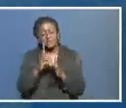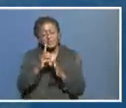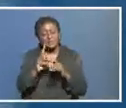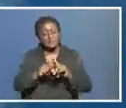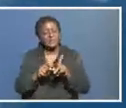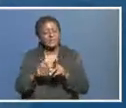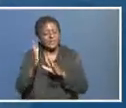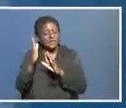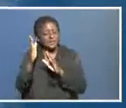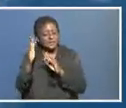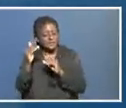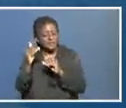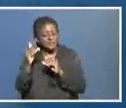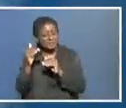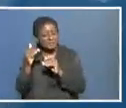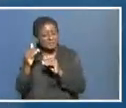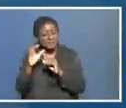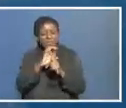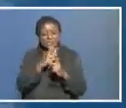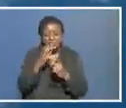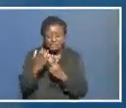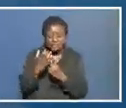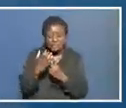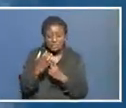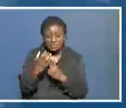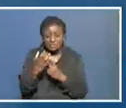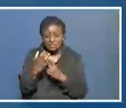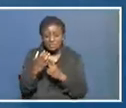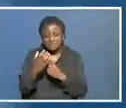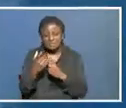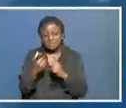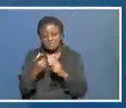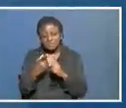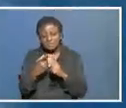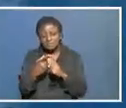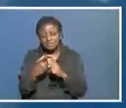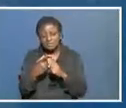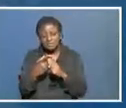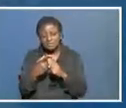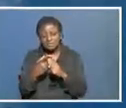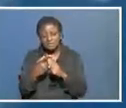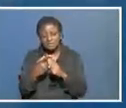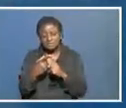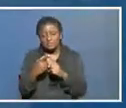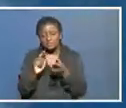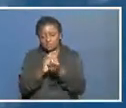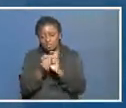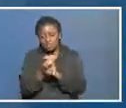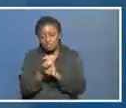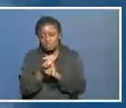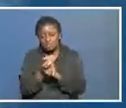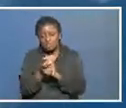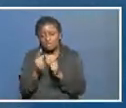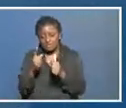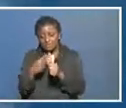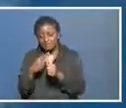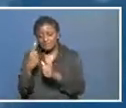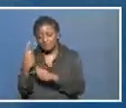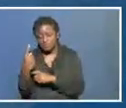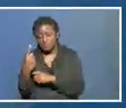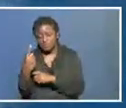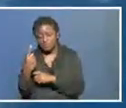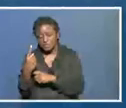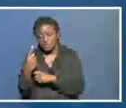expect conditions to become more favorable over the next 5 days. This is the first one several hundred miles to the southwest of the Cape Verde Islands, and it